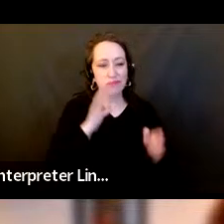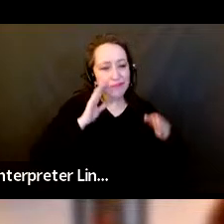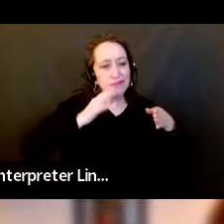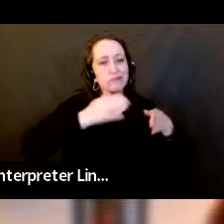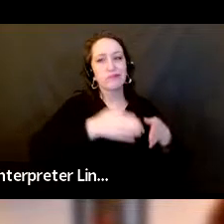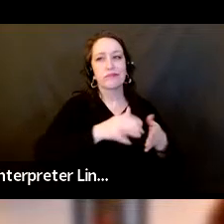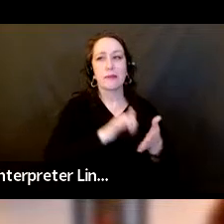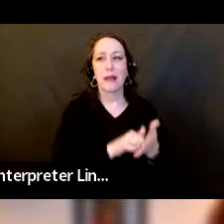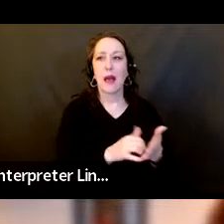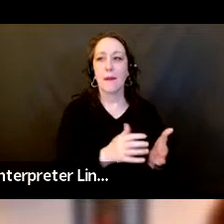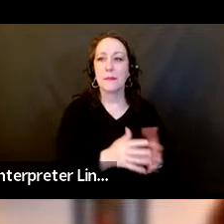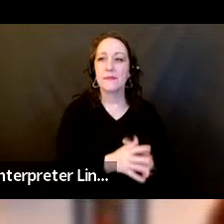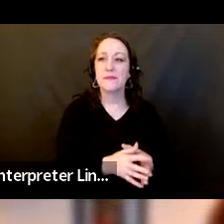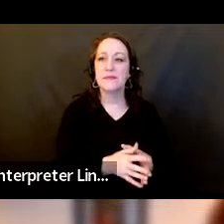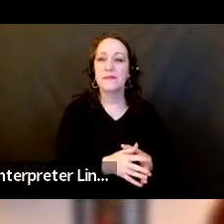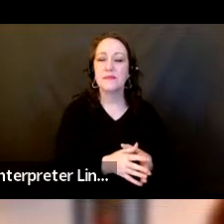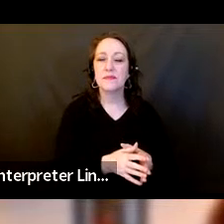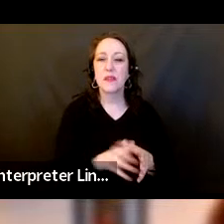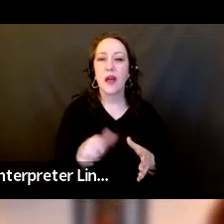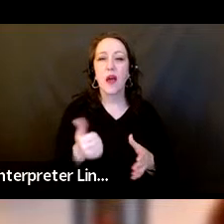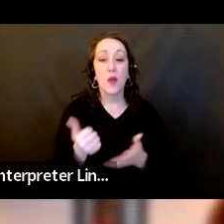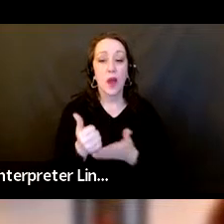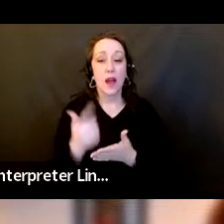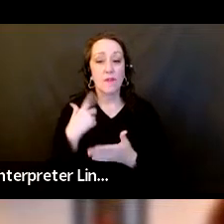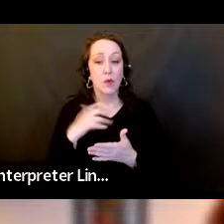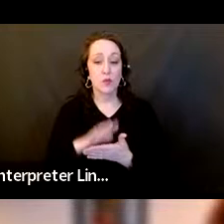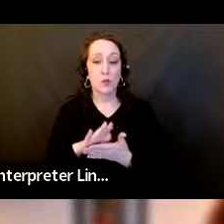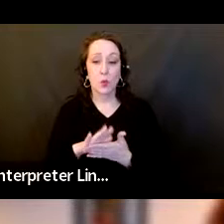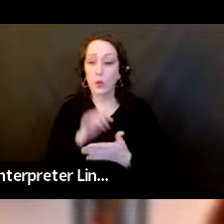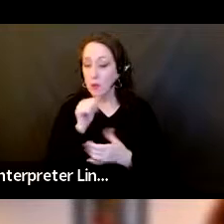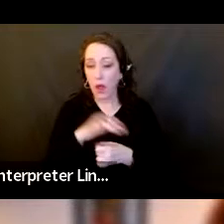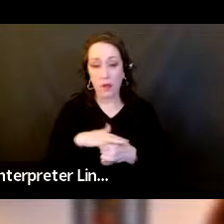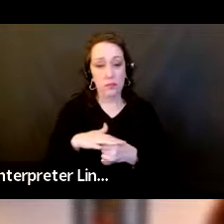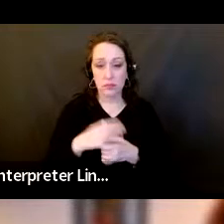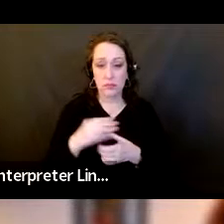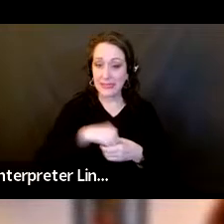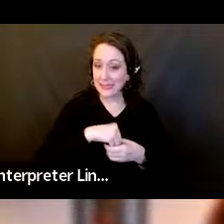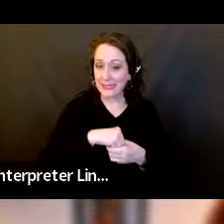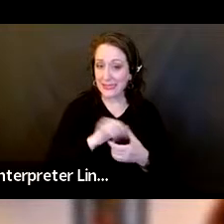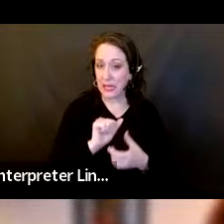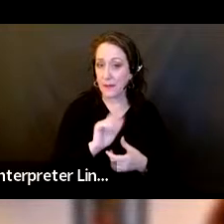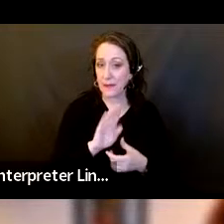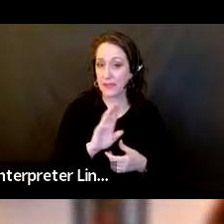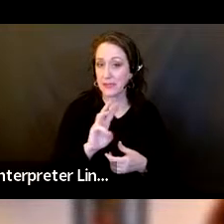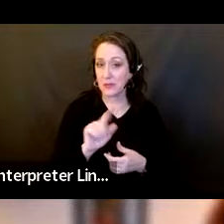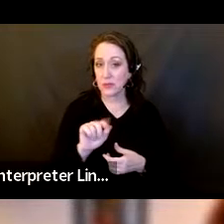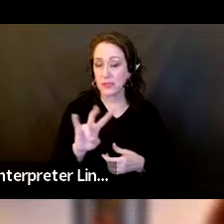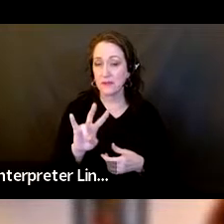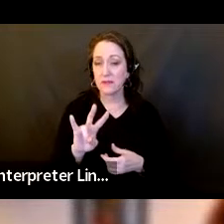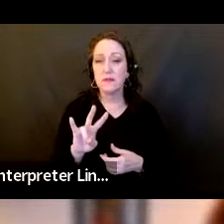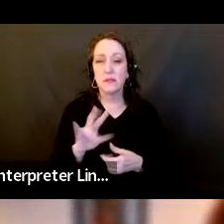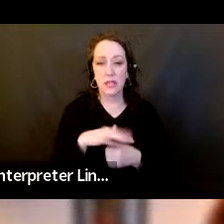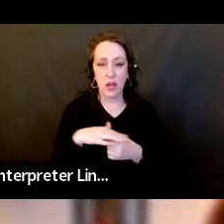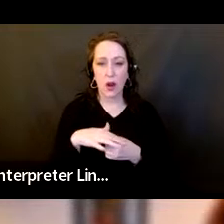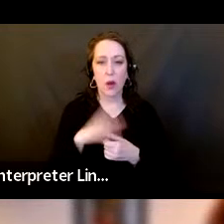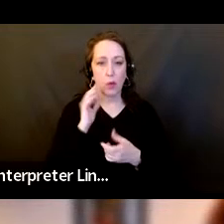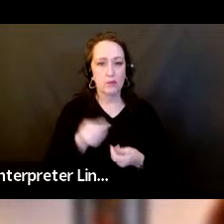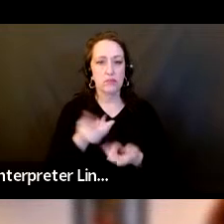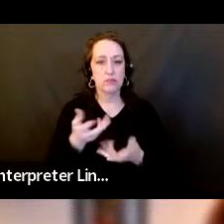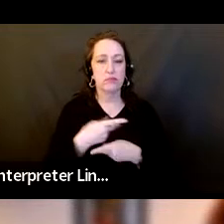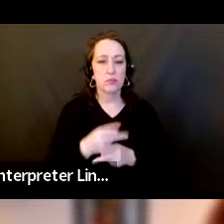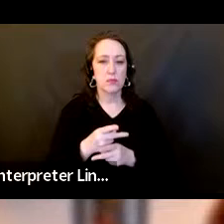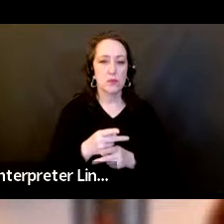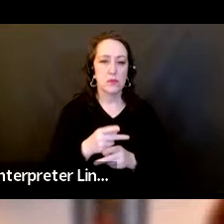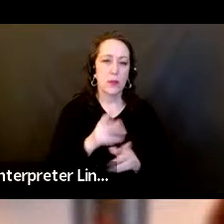on. There's other help for schools that are not located in the AB617 area that will produce buses